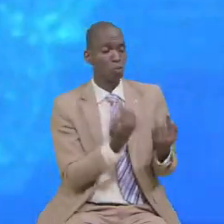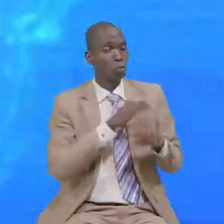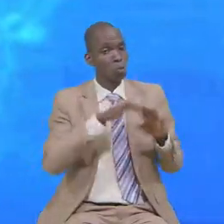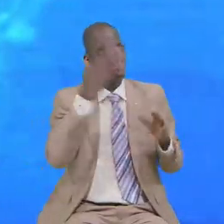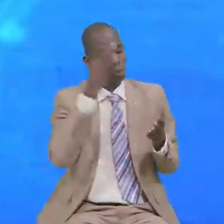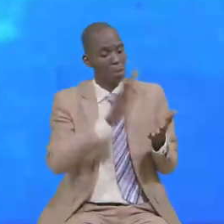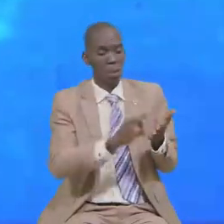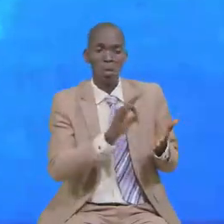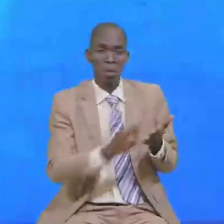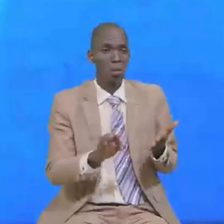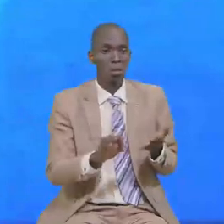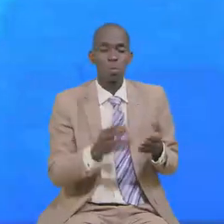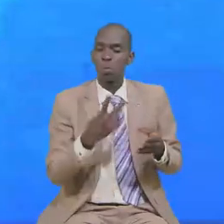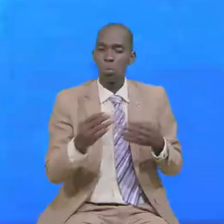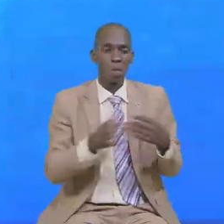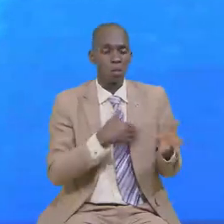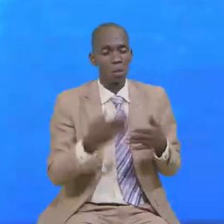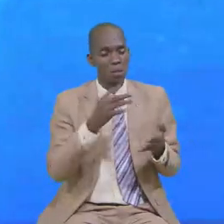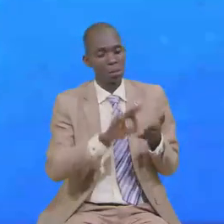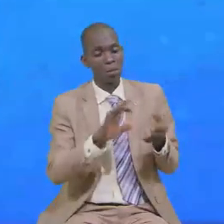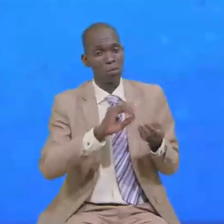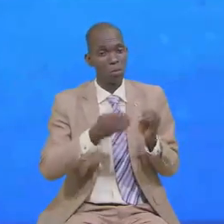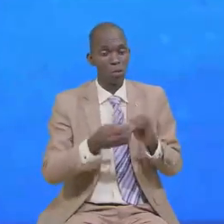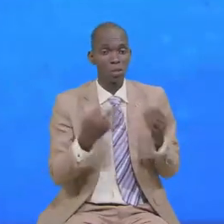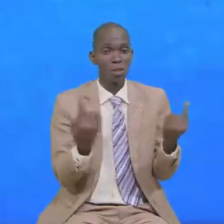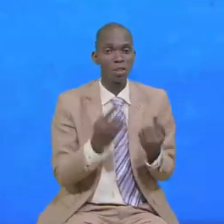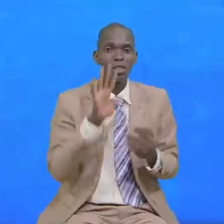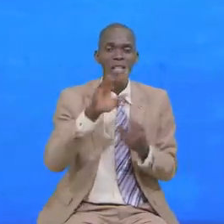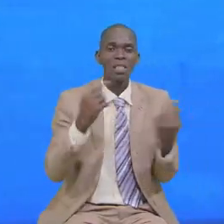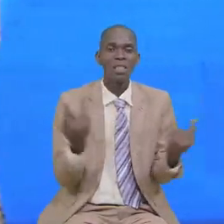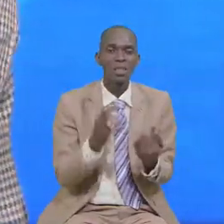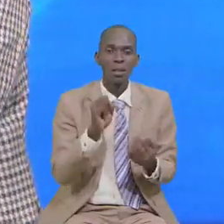number, thy sins be forgiven thee.